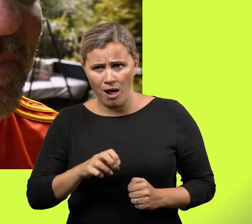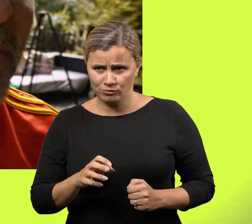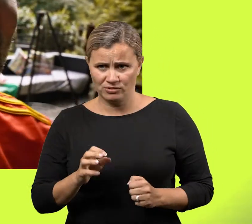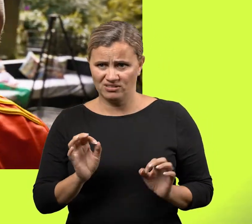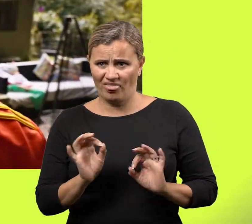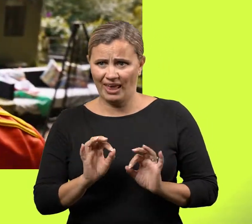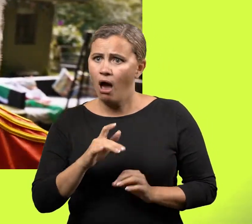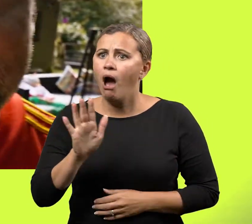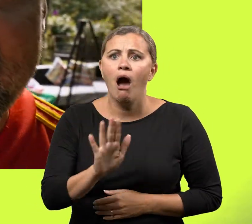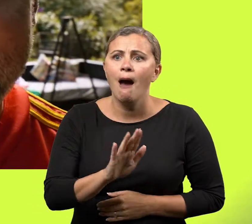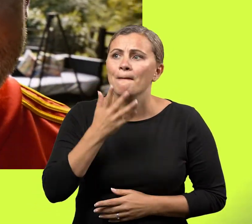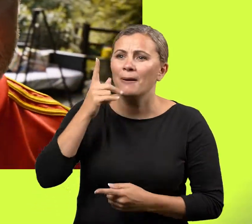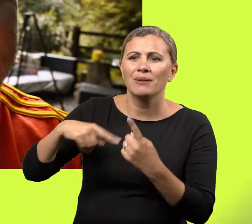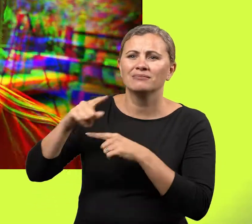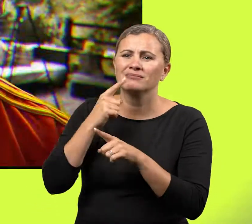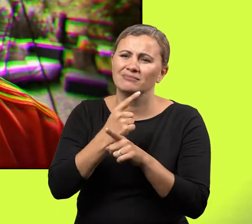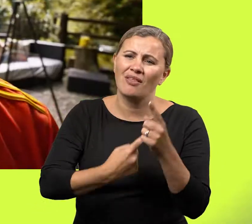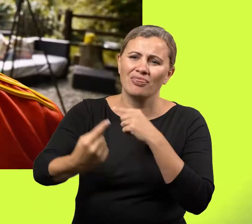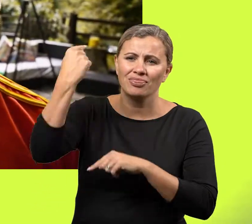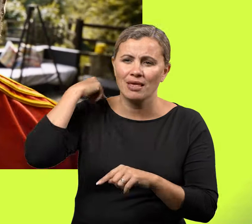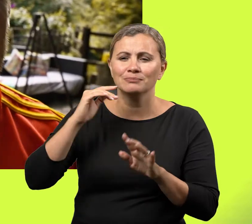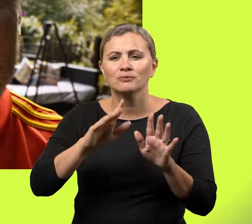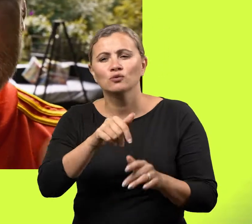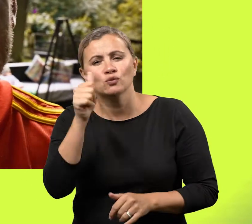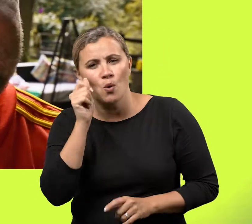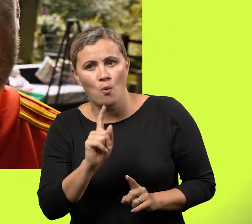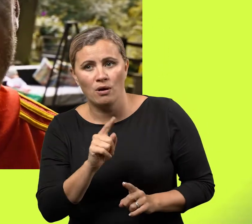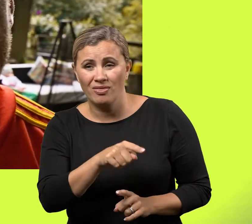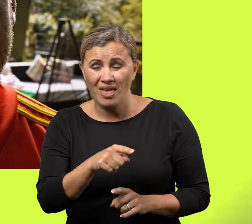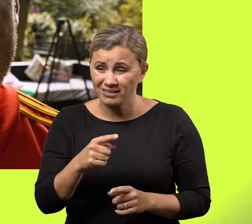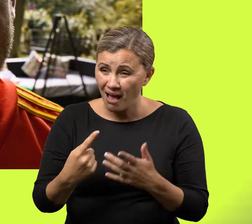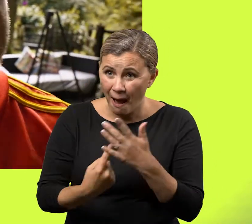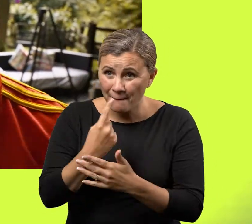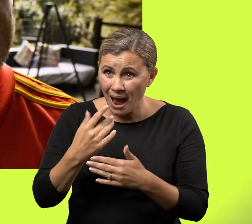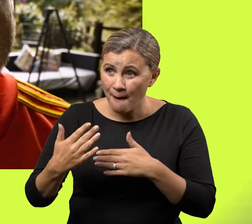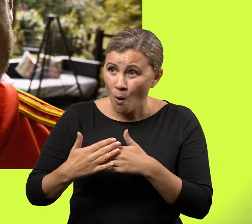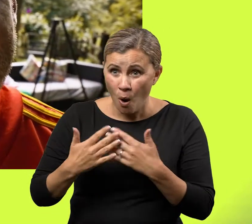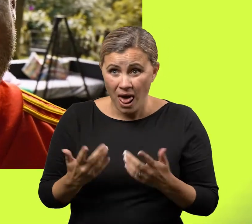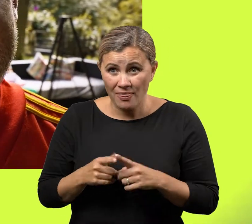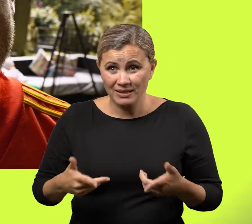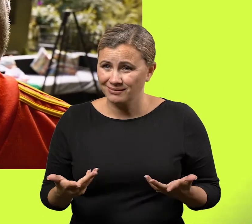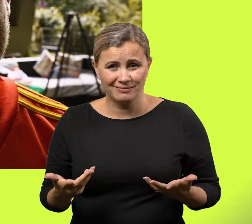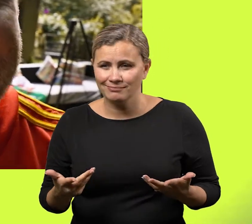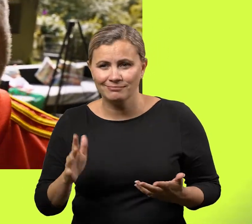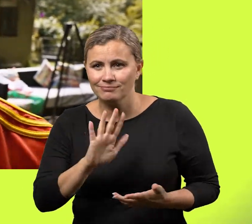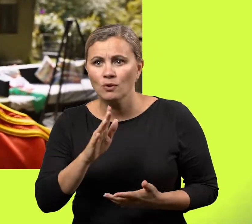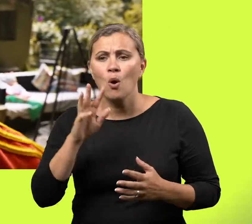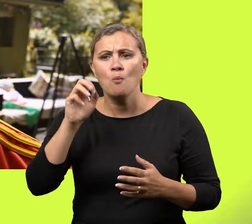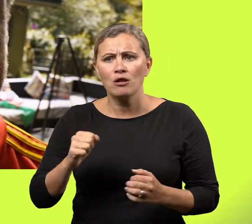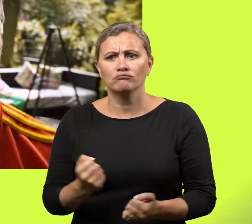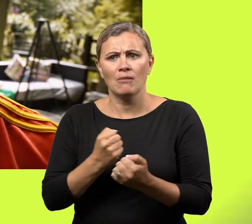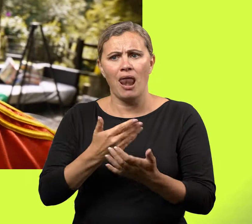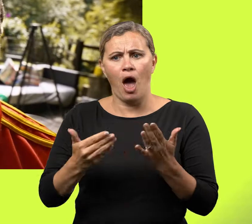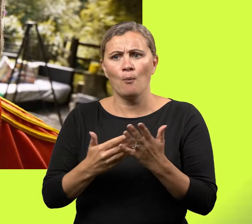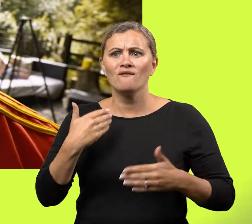mean, maybe people had something to say about it back in the day, but you know what? That shit doesn't happen anymore. Not these days. Welsh is a